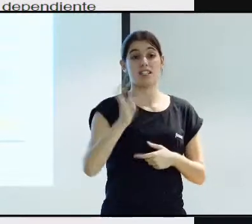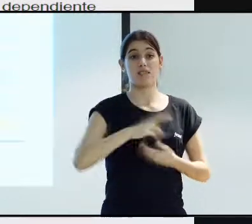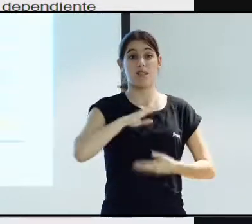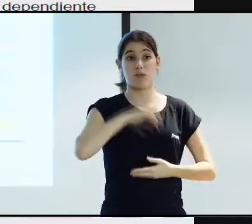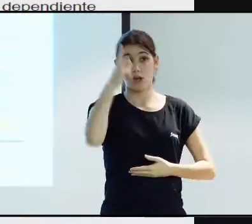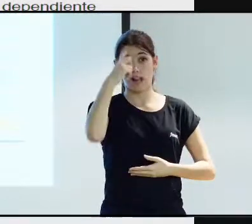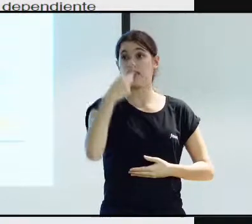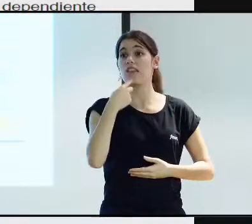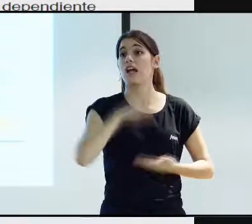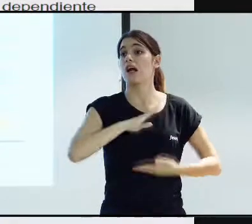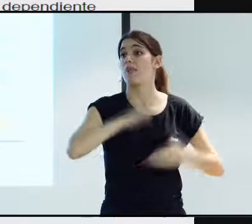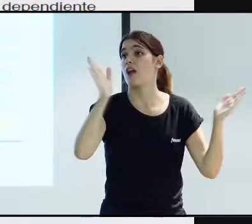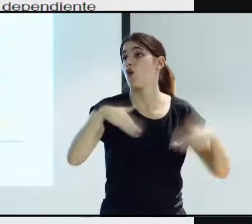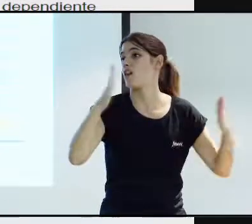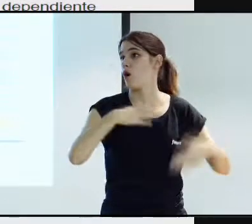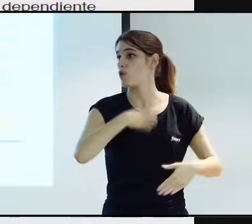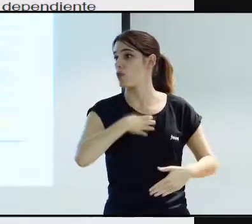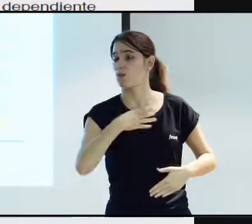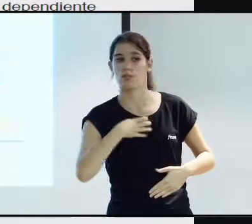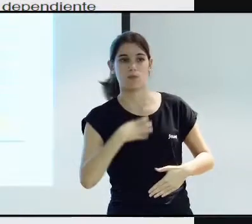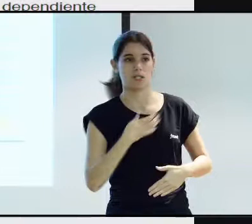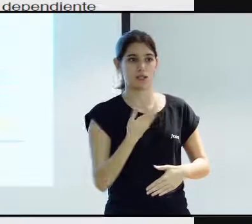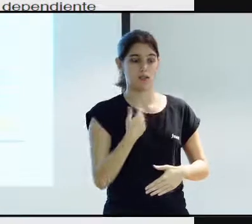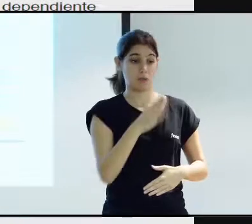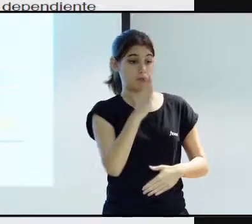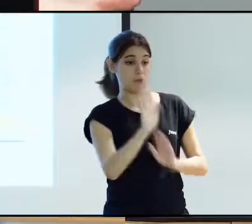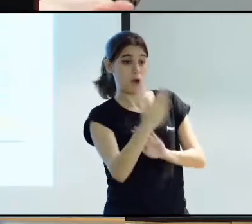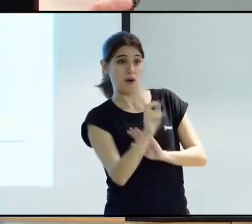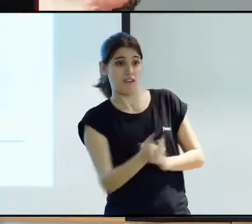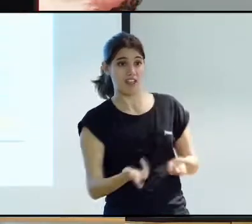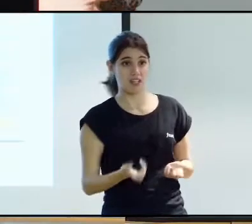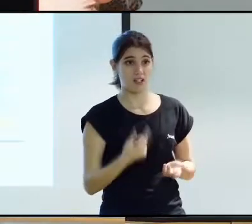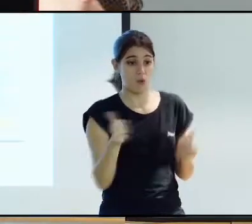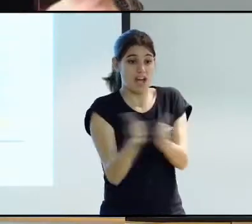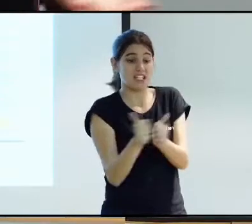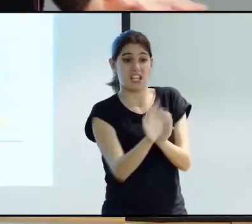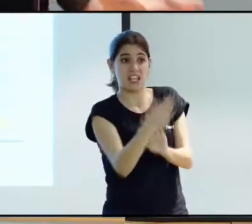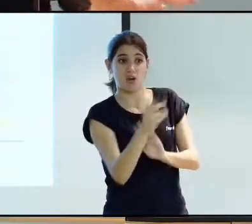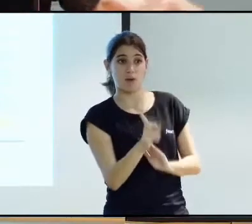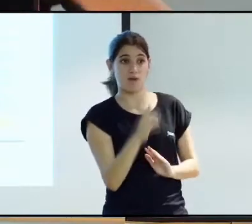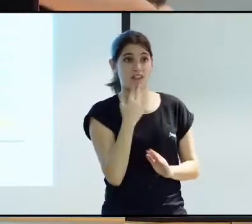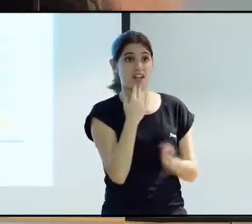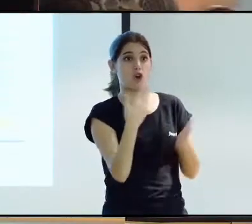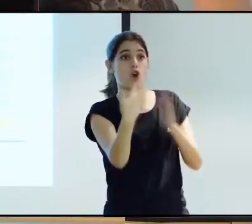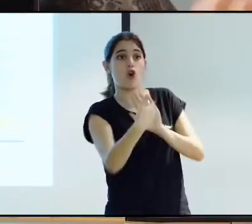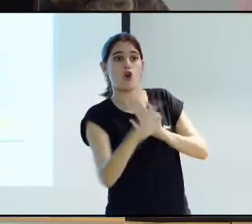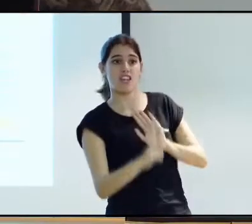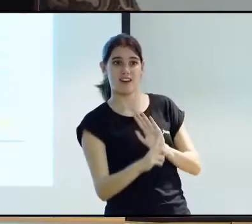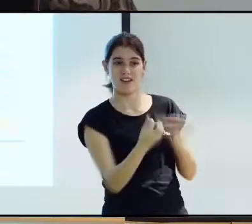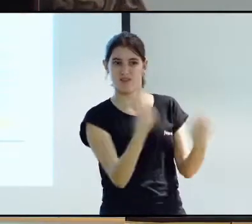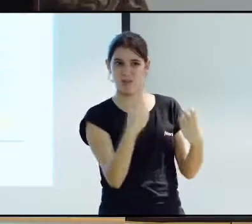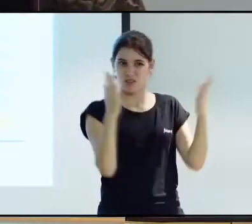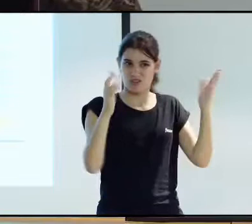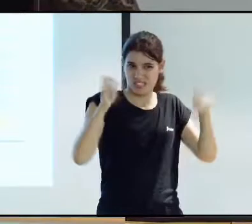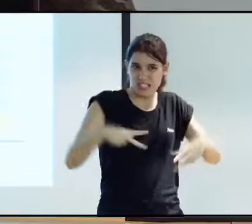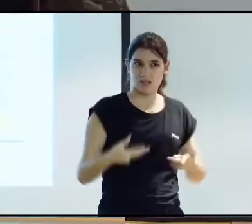capacity, and people with intellectual diversity haven't been considered in a situation to make those decisions, then